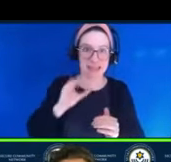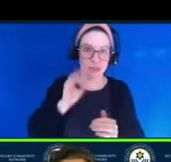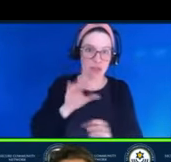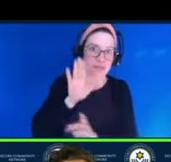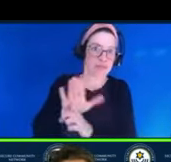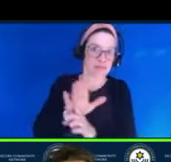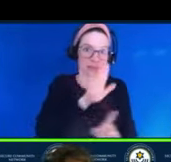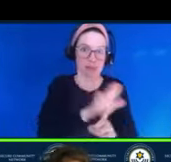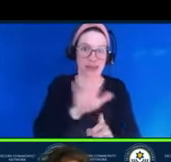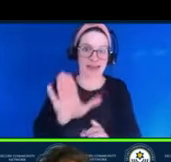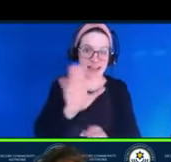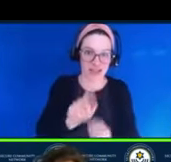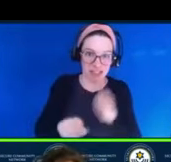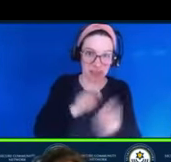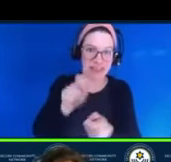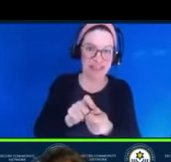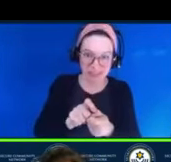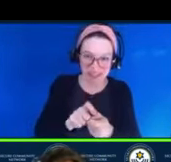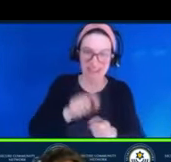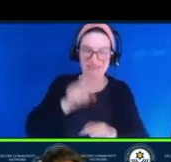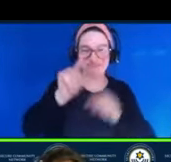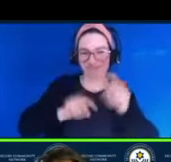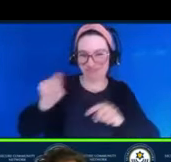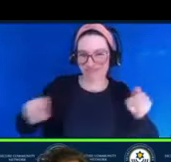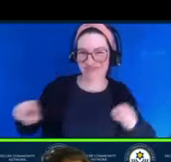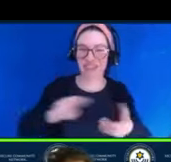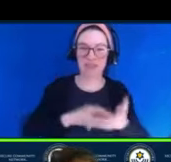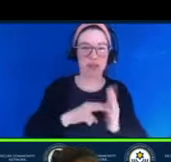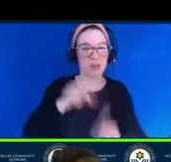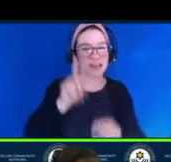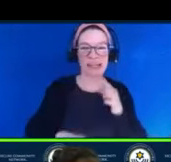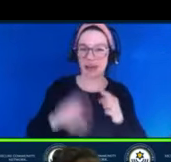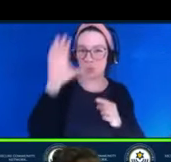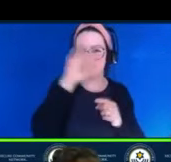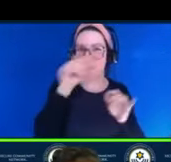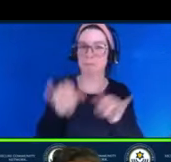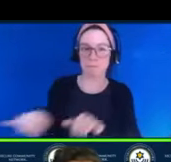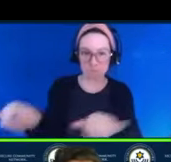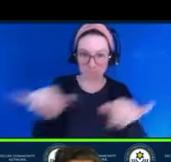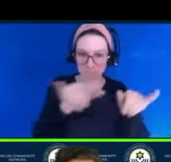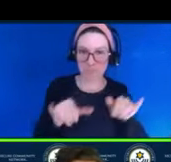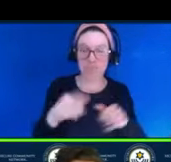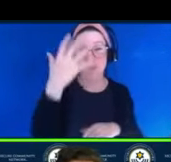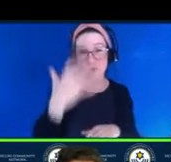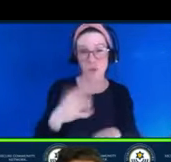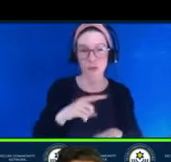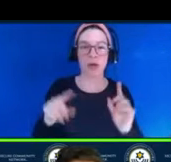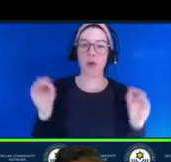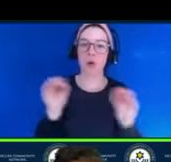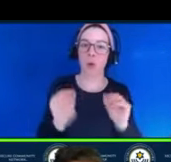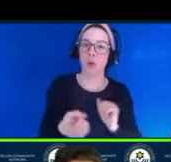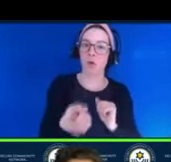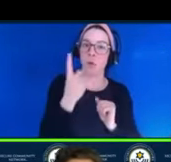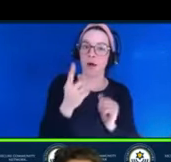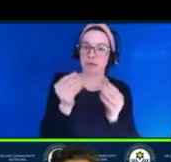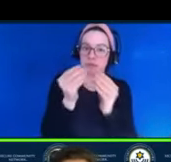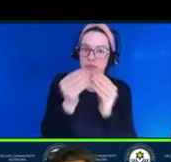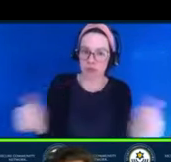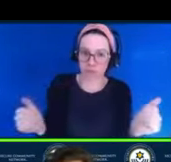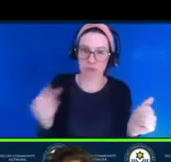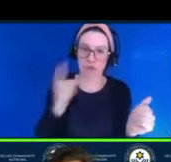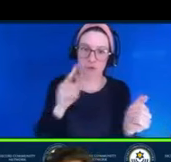demographics. So it's got to be based individually. That's unfortunate, but there is no one size fits all. But